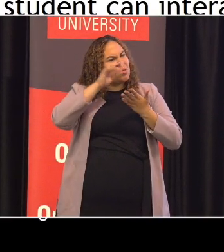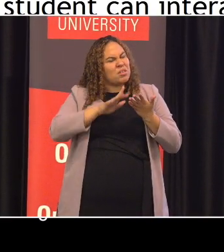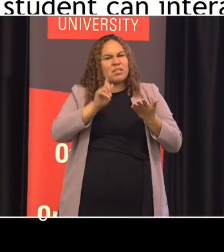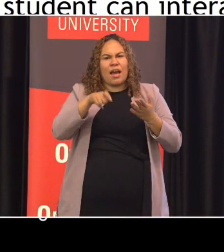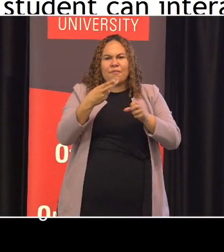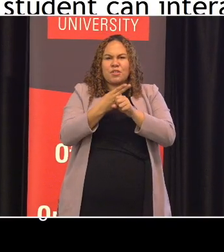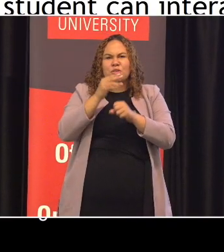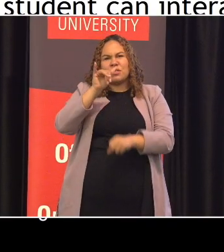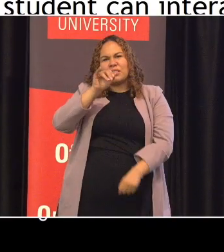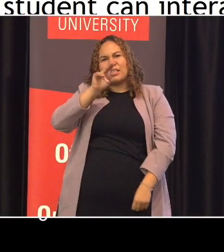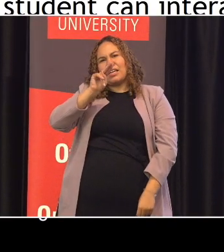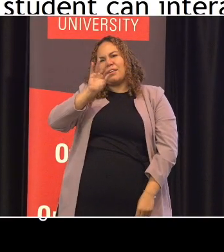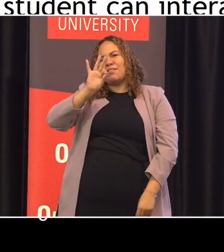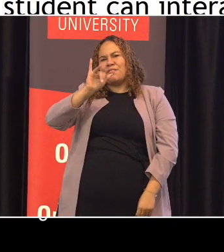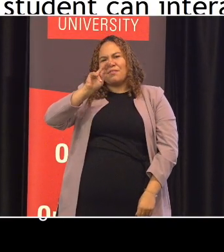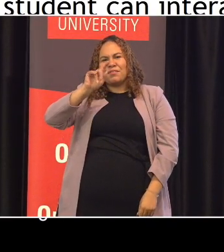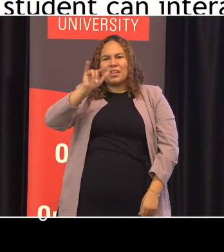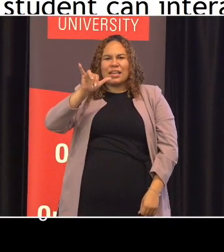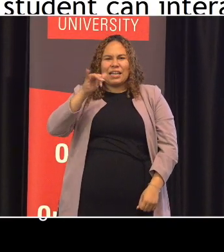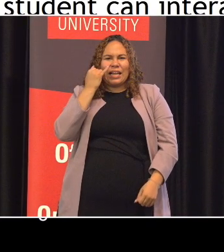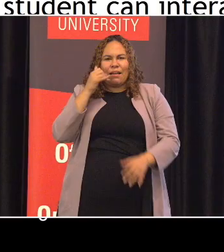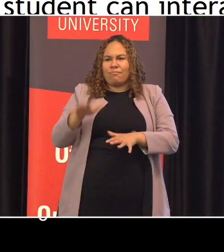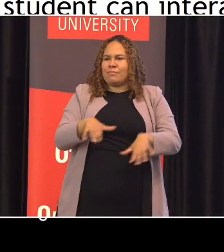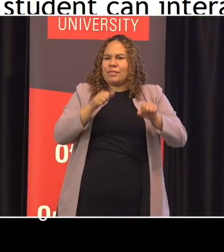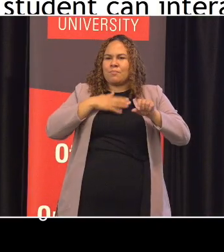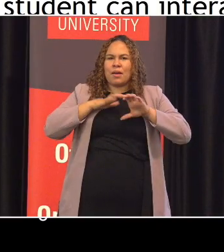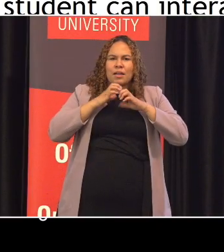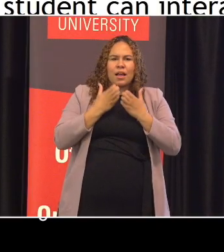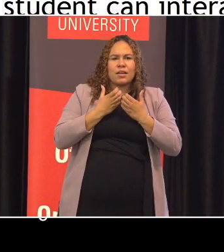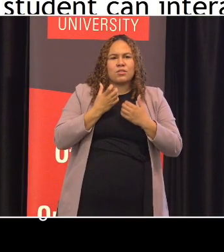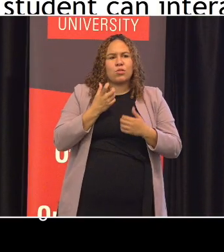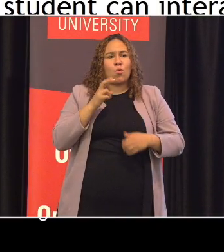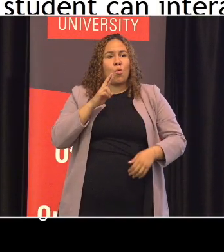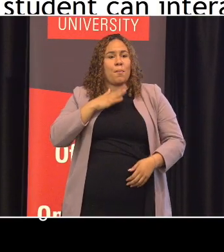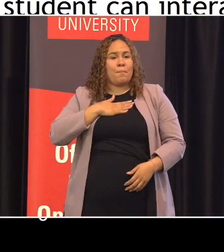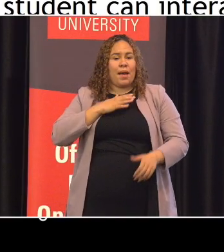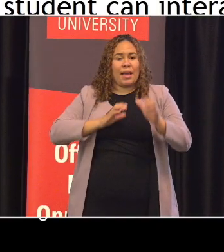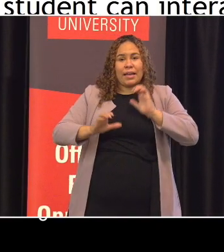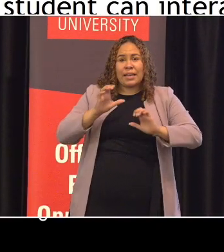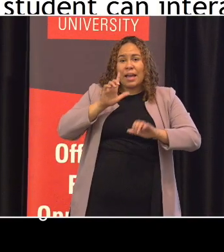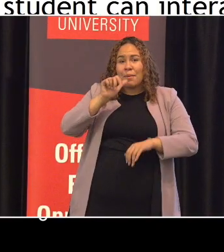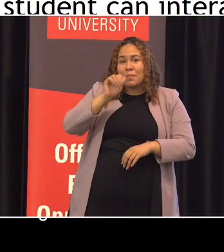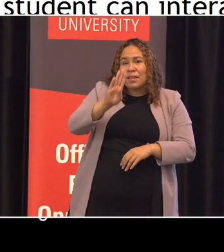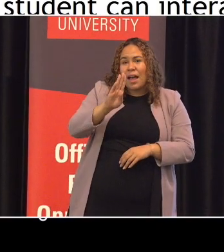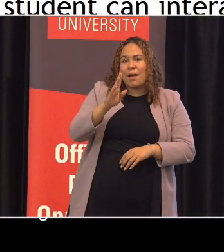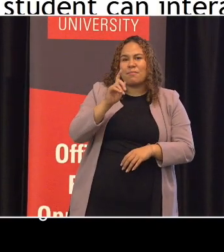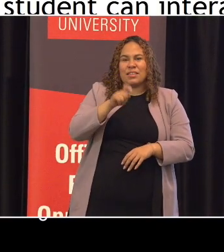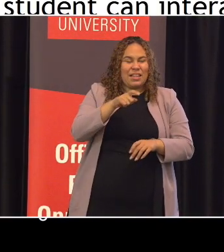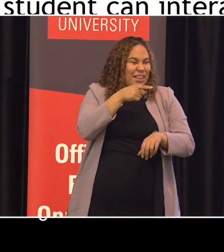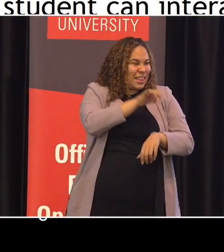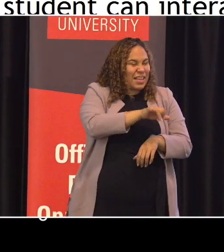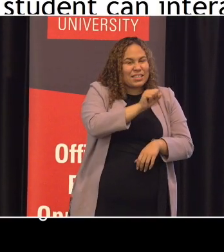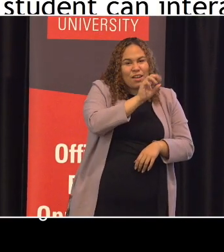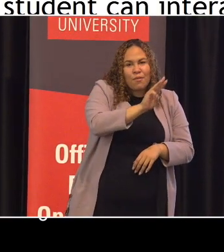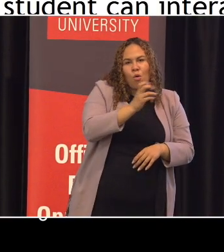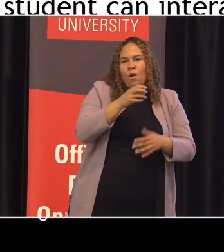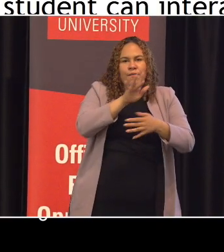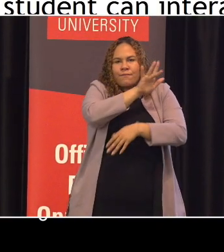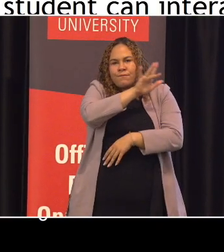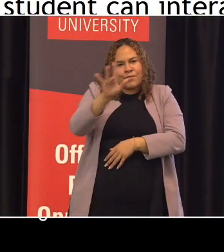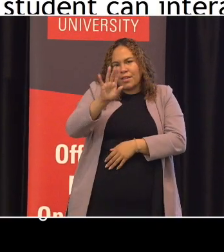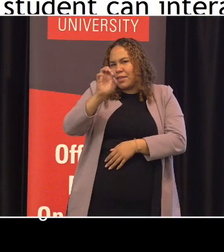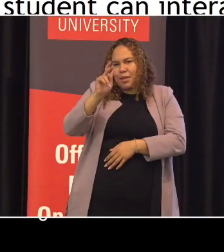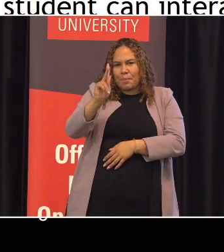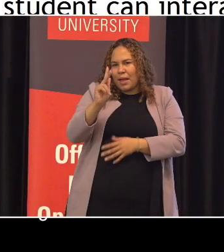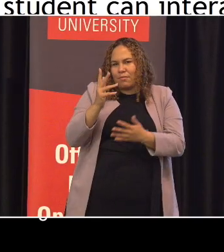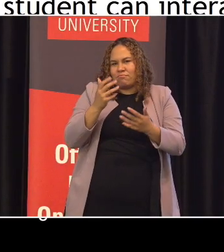use Edfinity when they take my class, or Pearson My Chem Lab when they take my class, or fill in the blank software